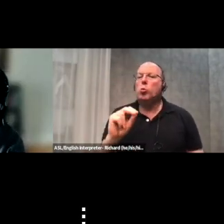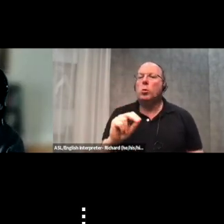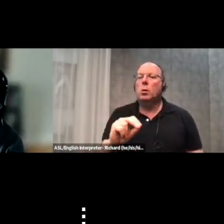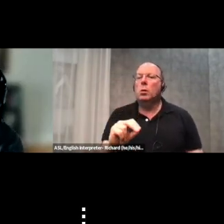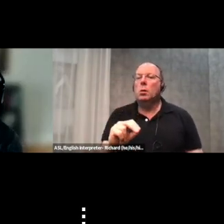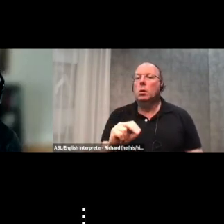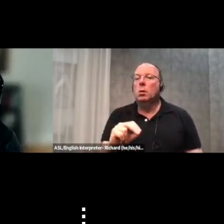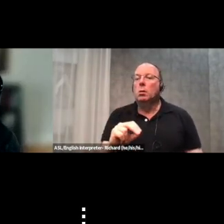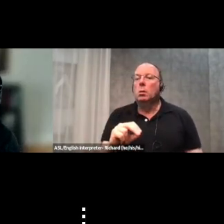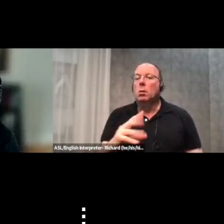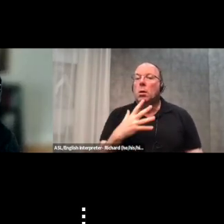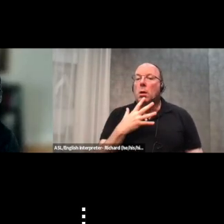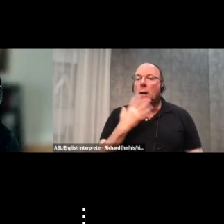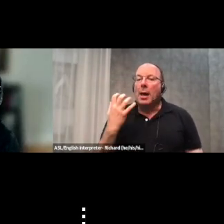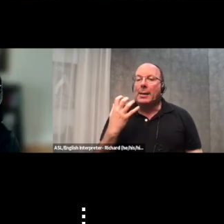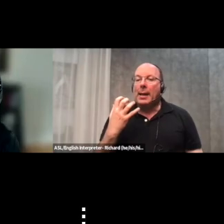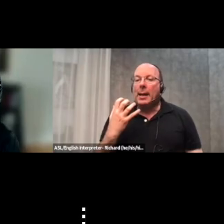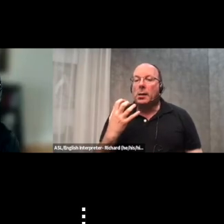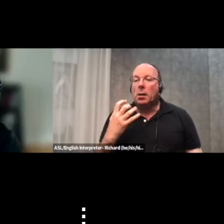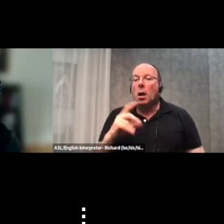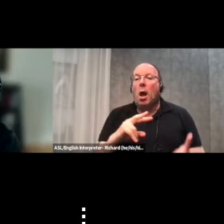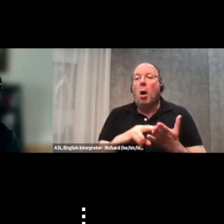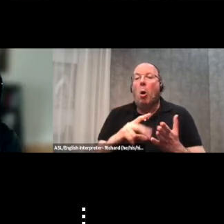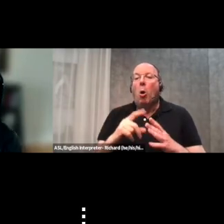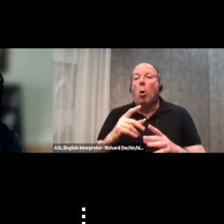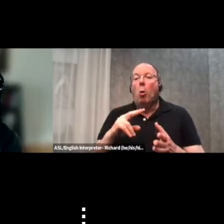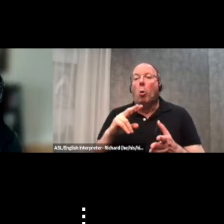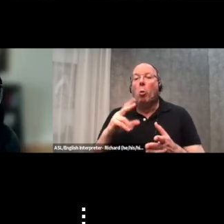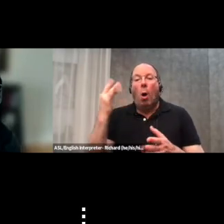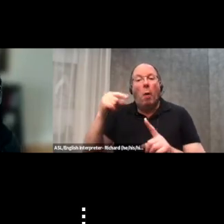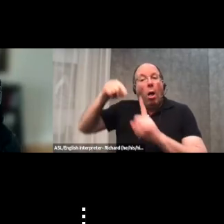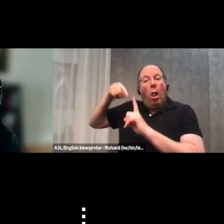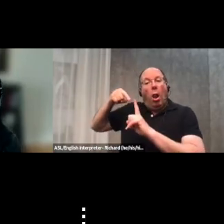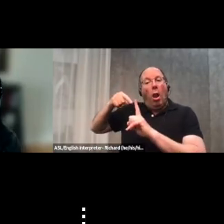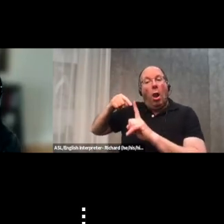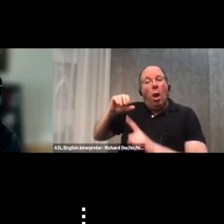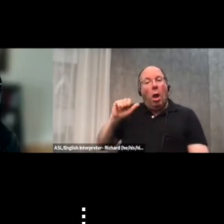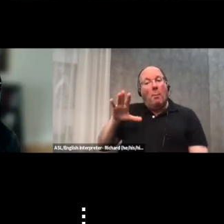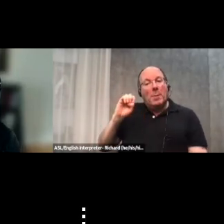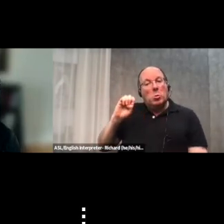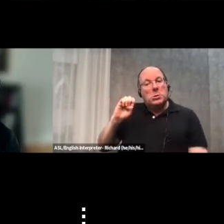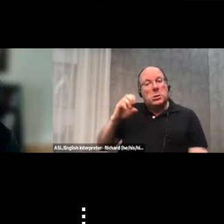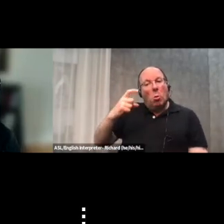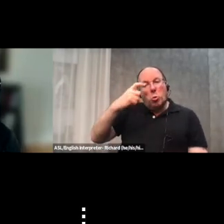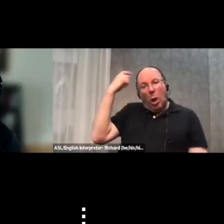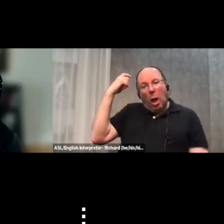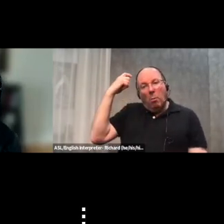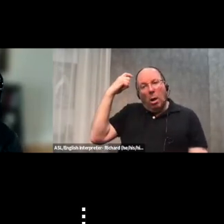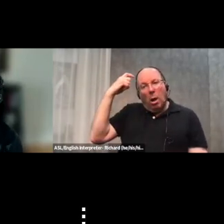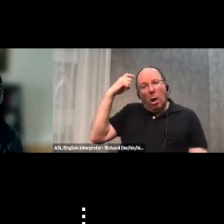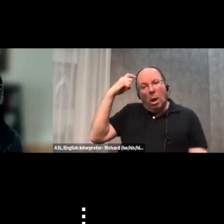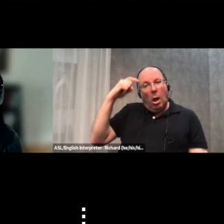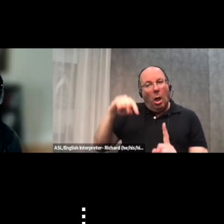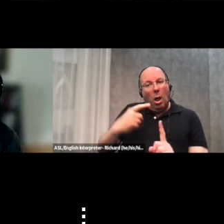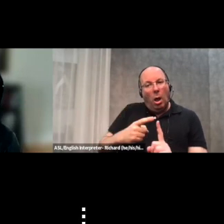compelling evidence that kink stems from trauma or abuse any more than anything else does. So